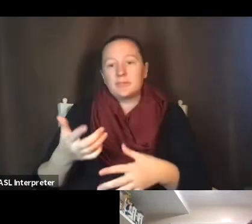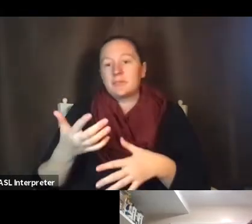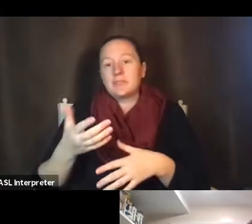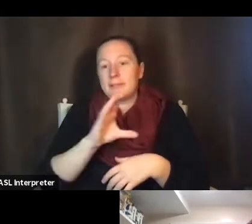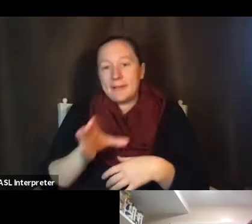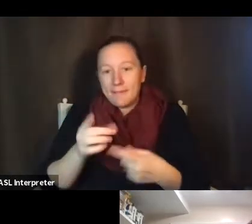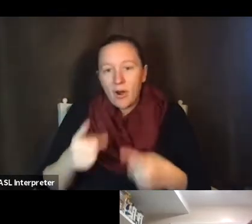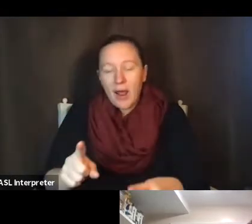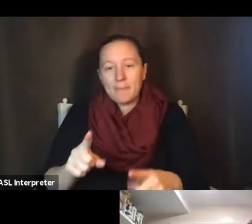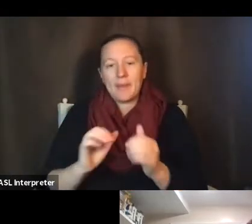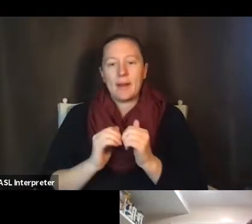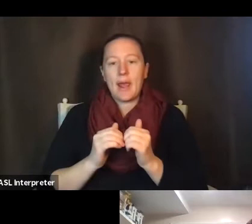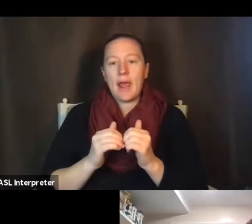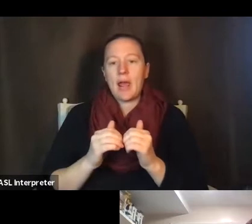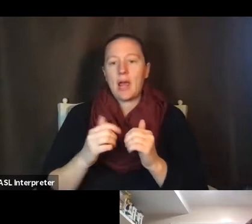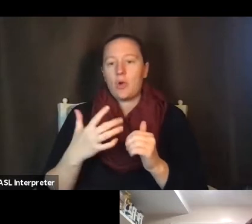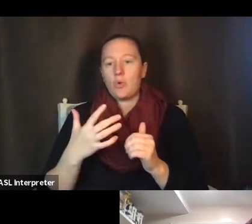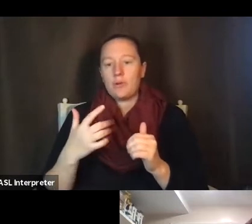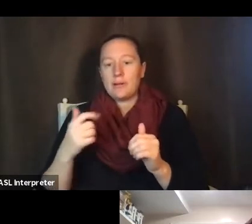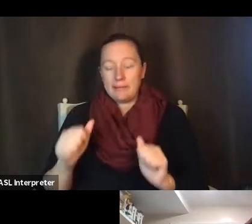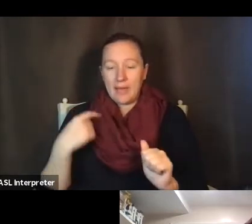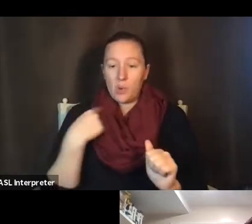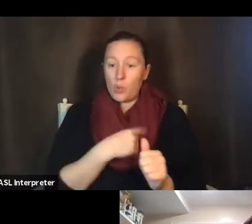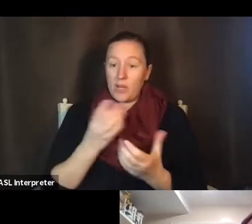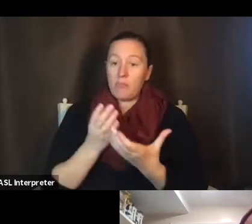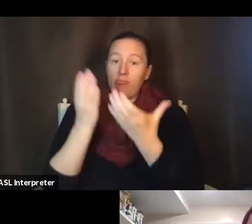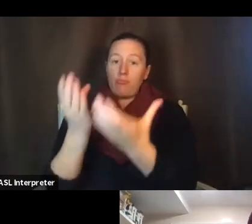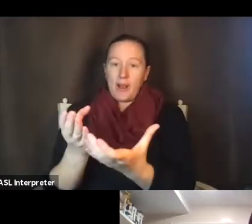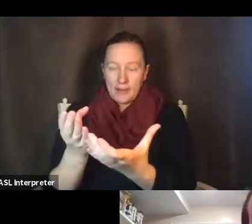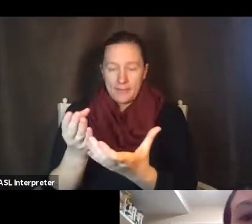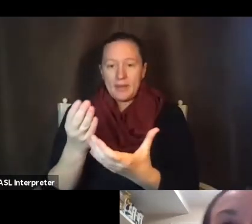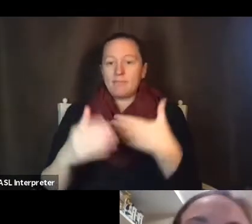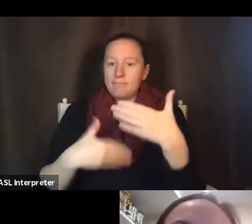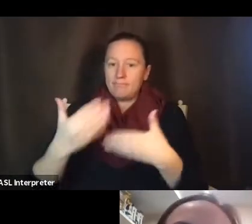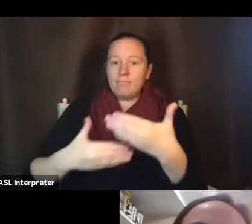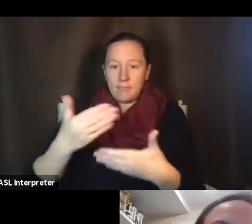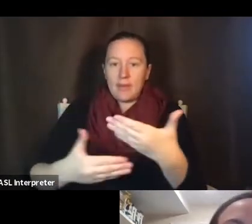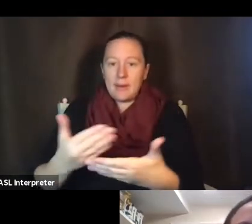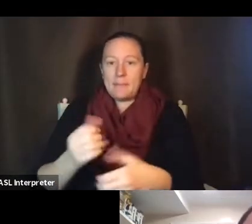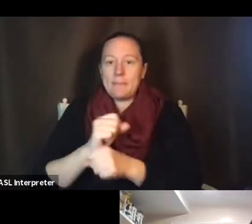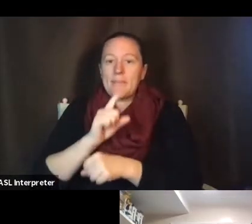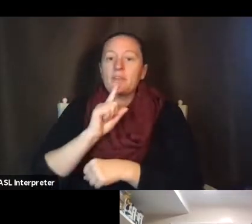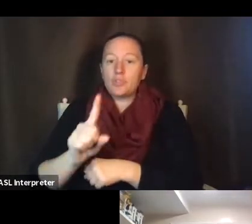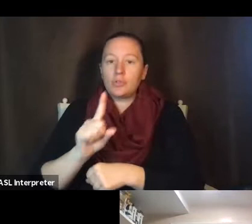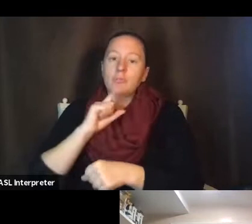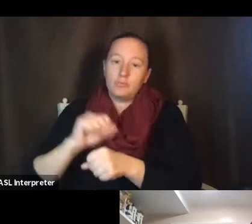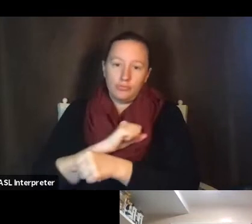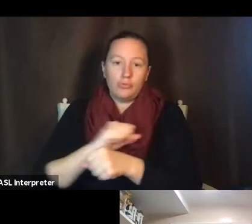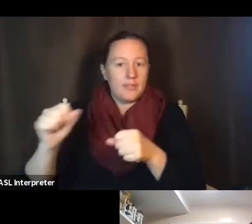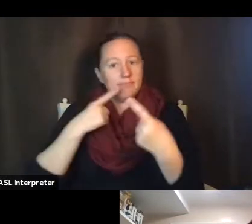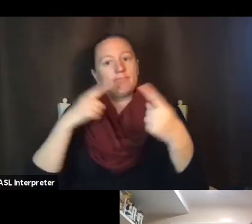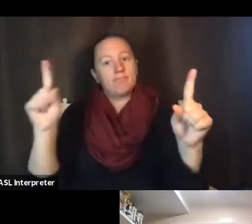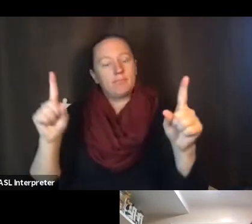challenges, how can we make recommendations and move forward in a way that actually leads to system